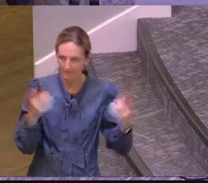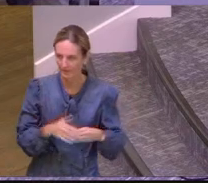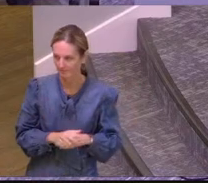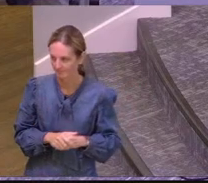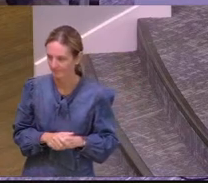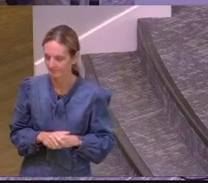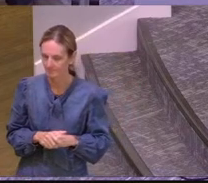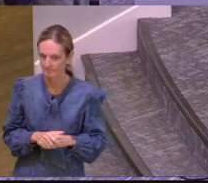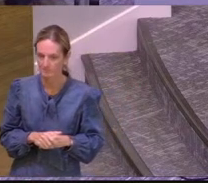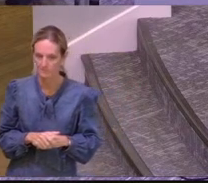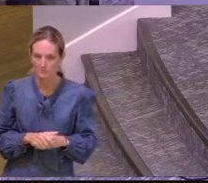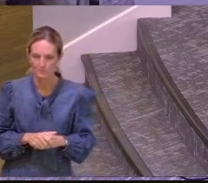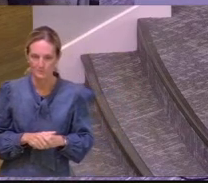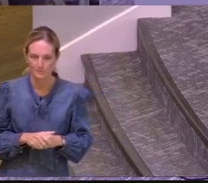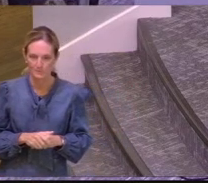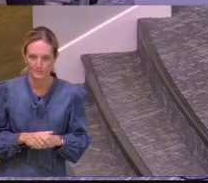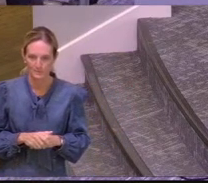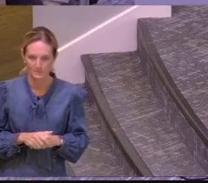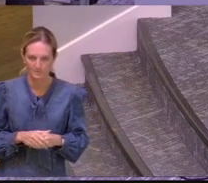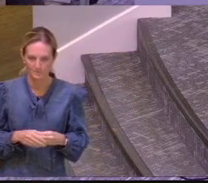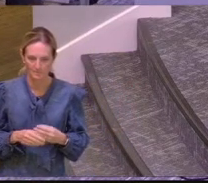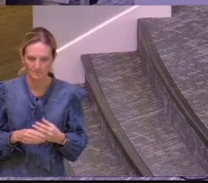hospitality.